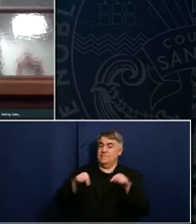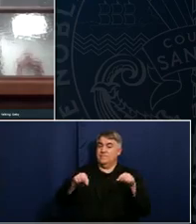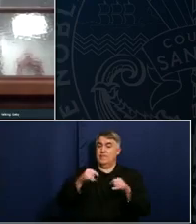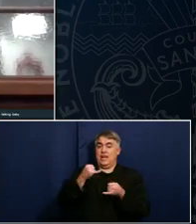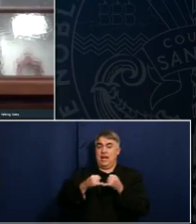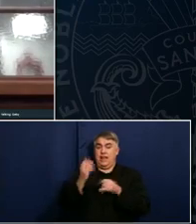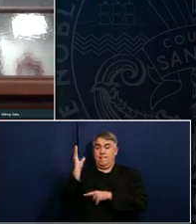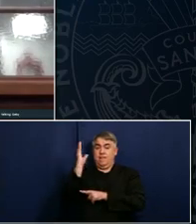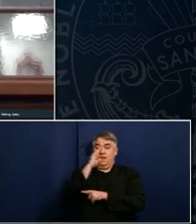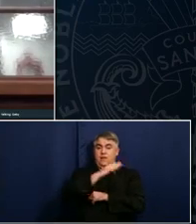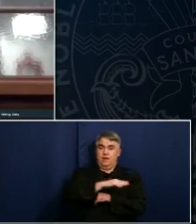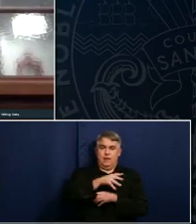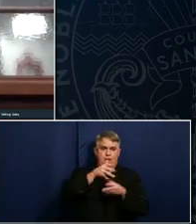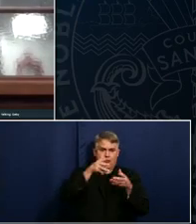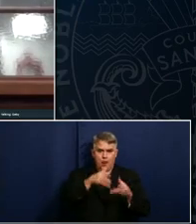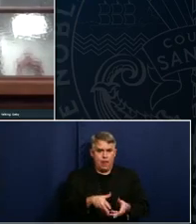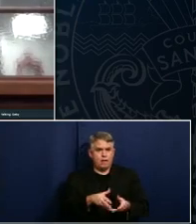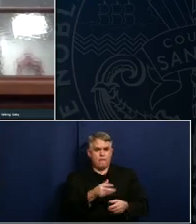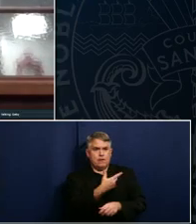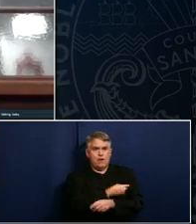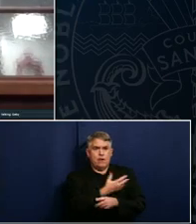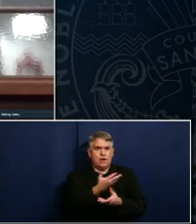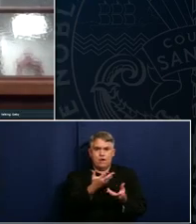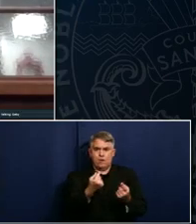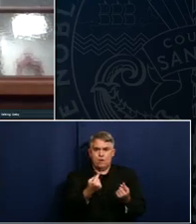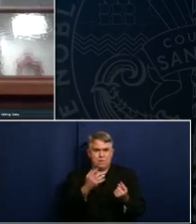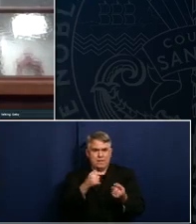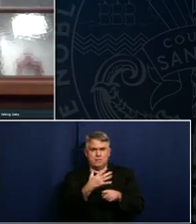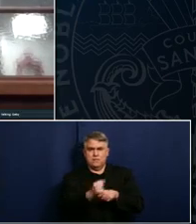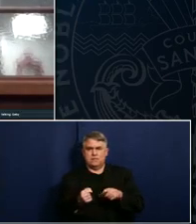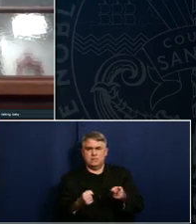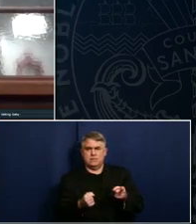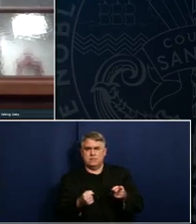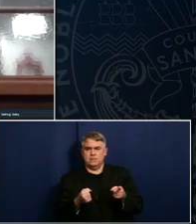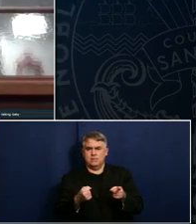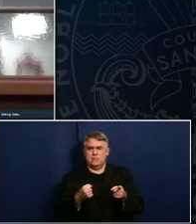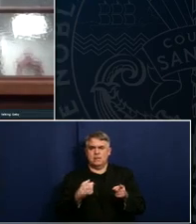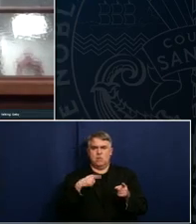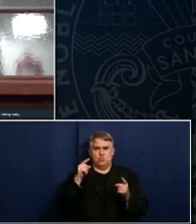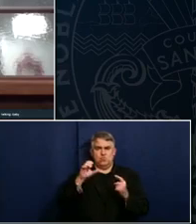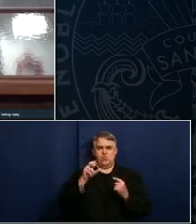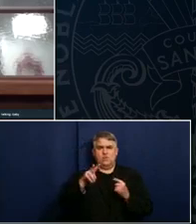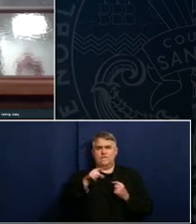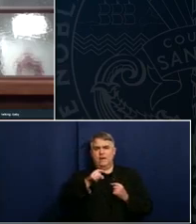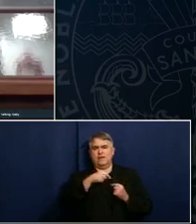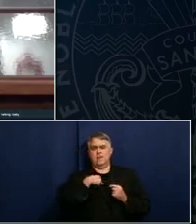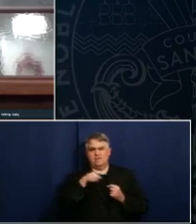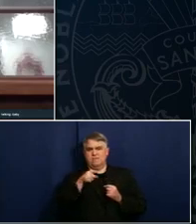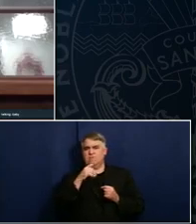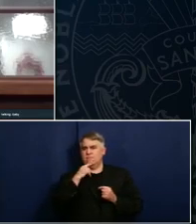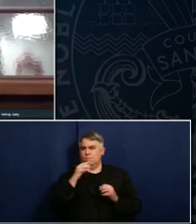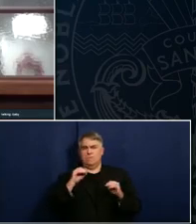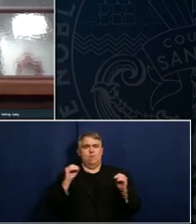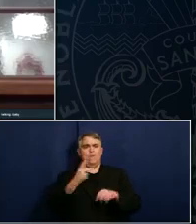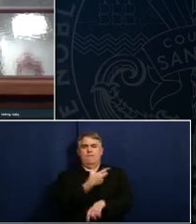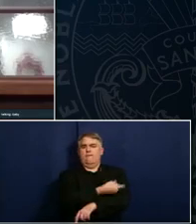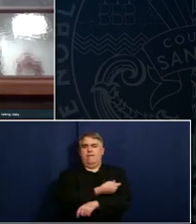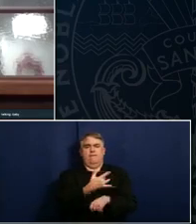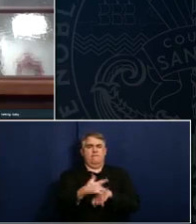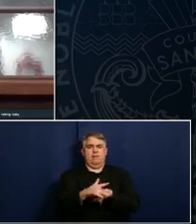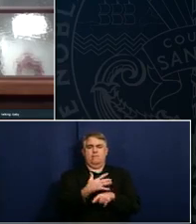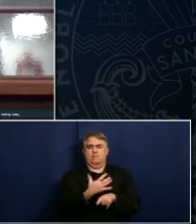be used. However, when I've gone to the Chula Vista site, I have been told no vaccines are left. So is it true? Are there